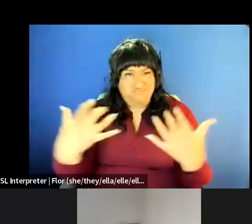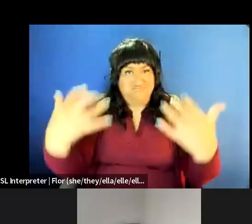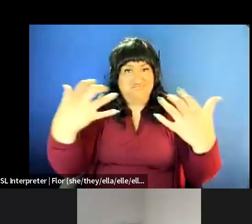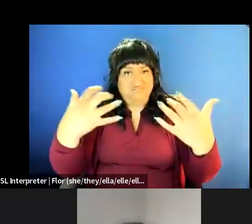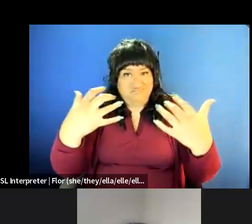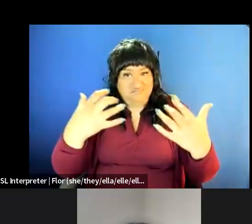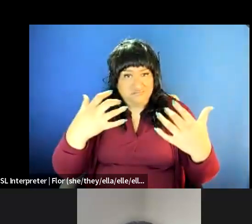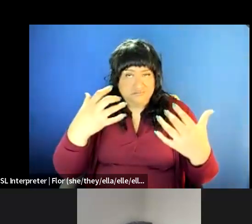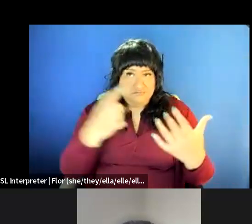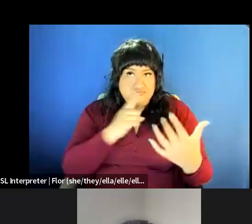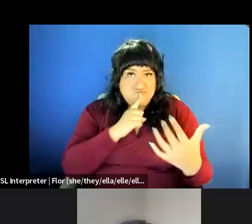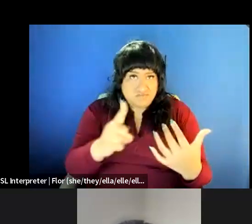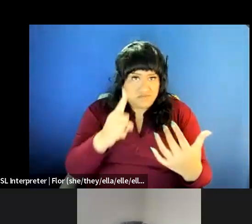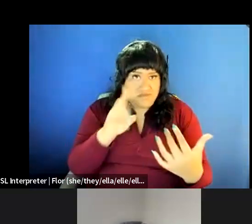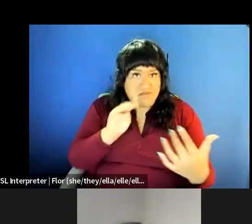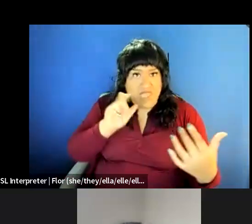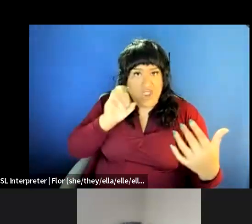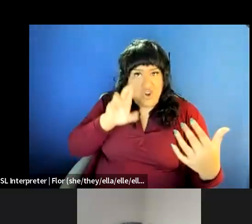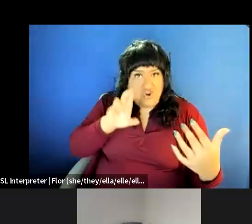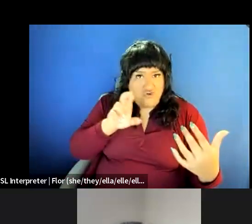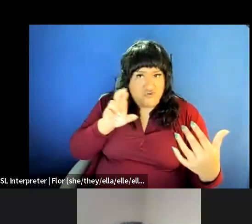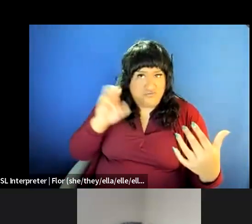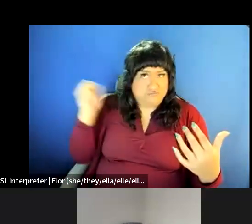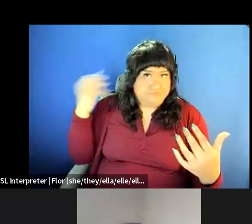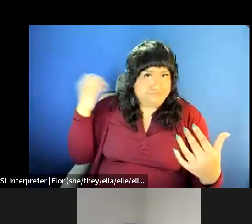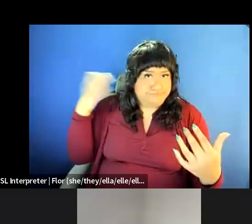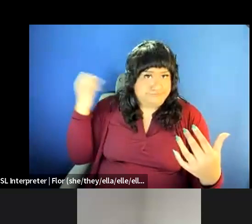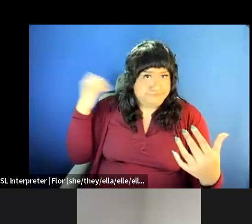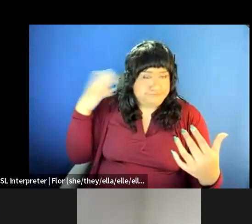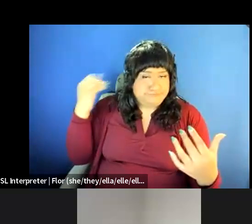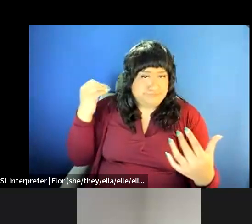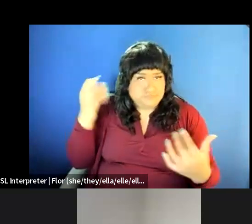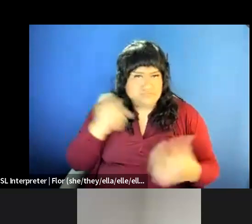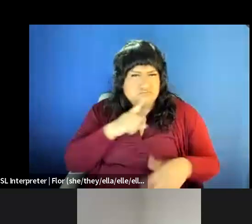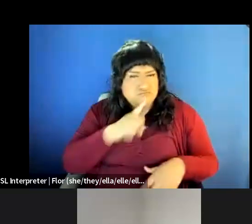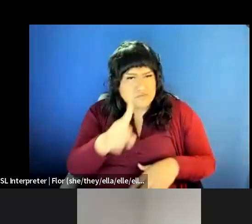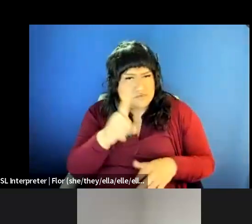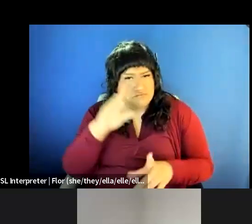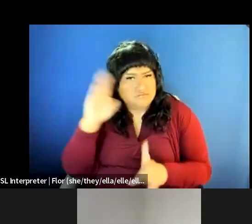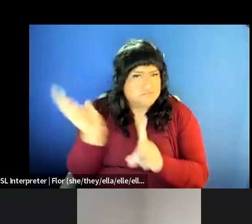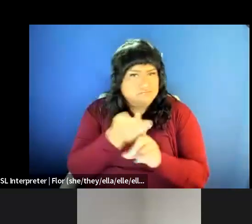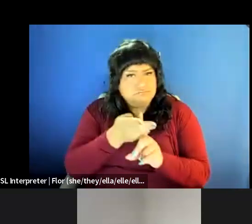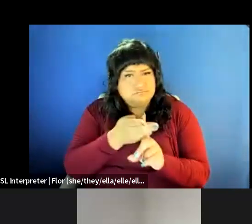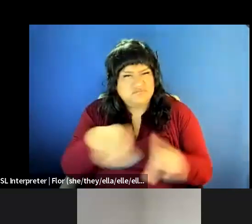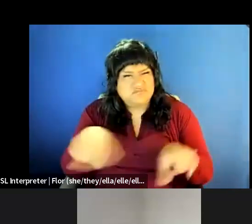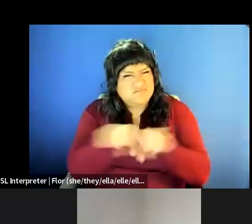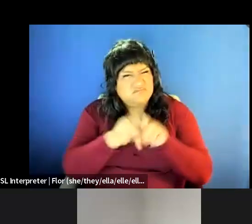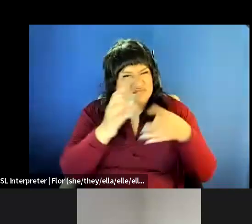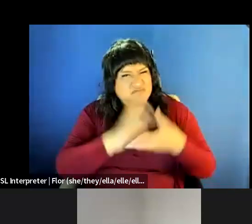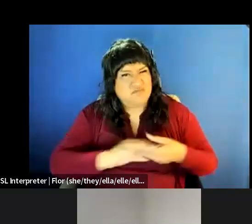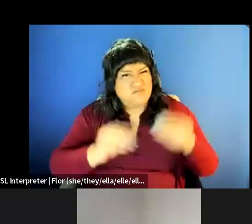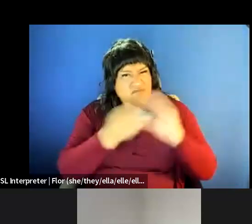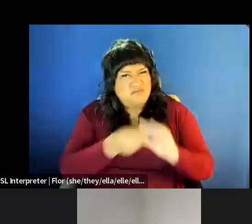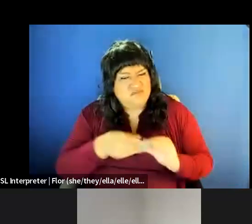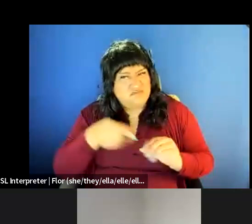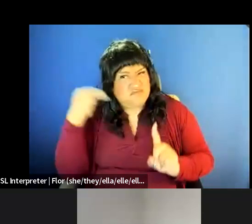ear, basically. So he was being sold the same story that Rob and others were talking about, that this is the best way to get